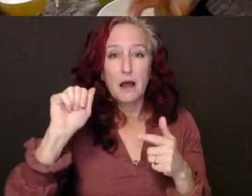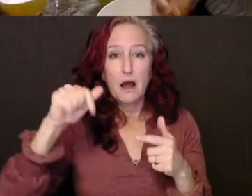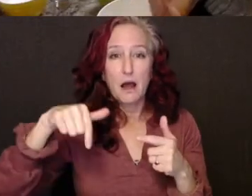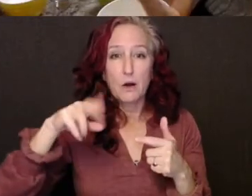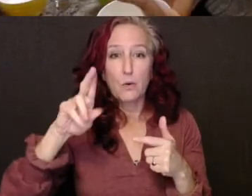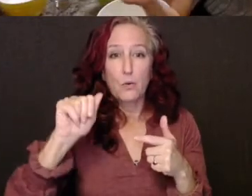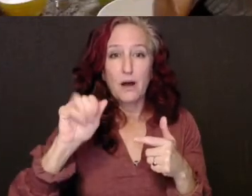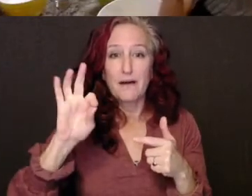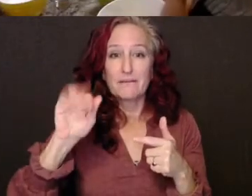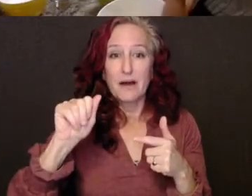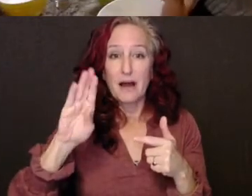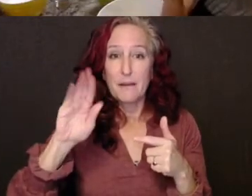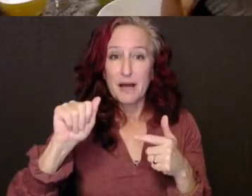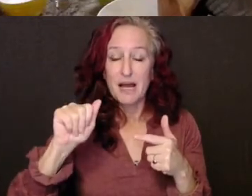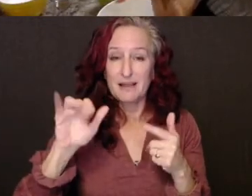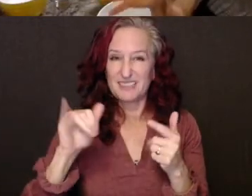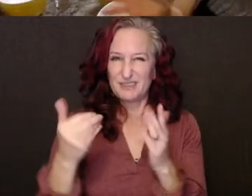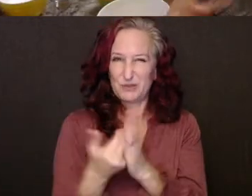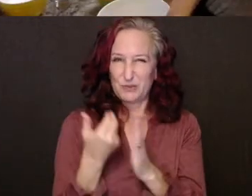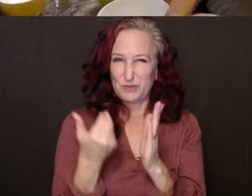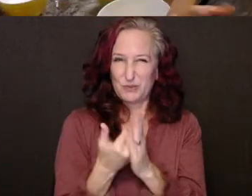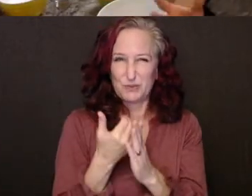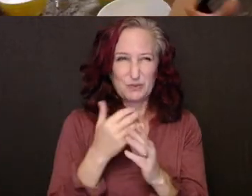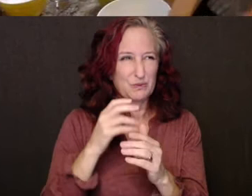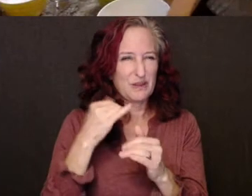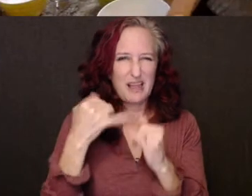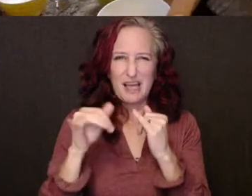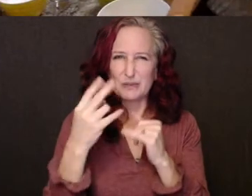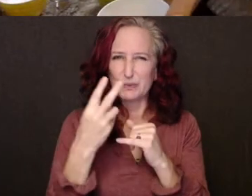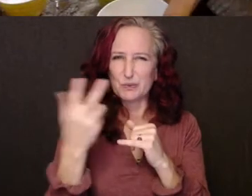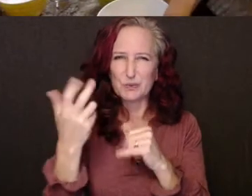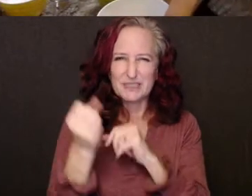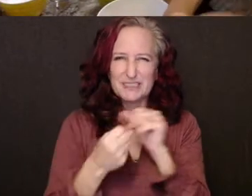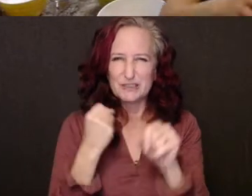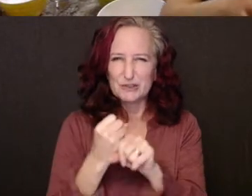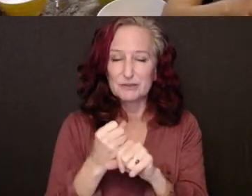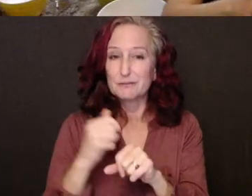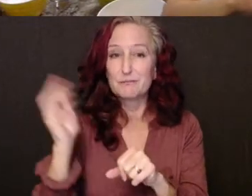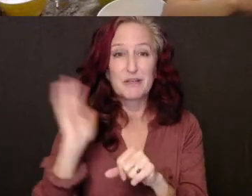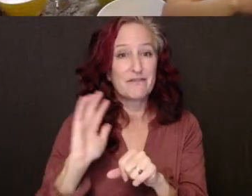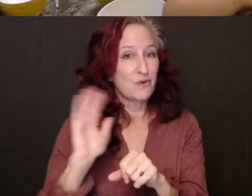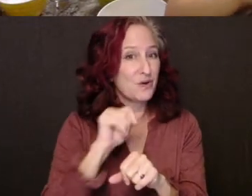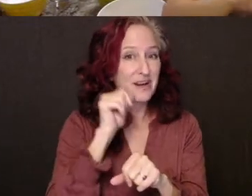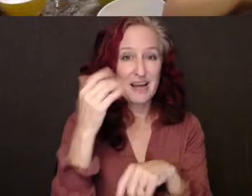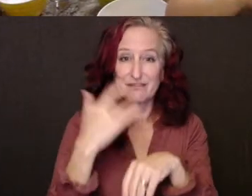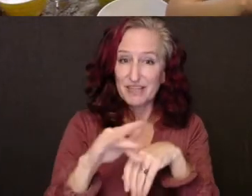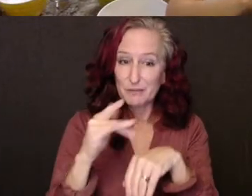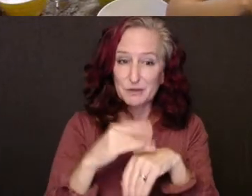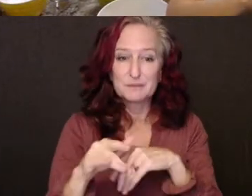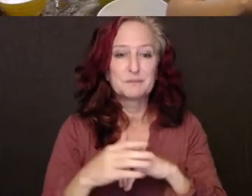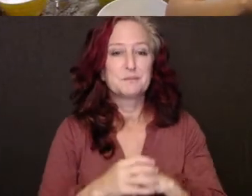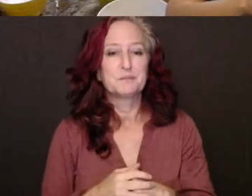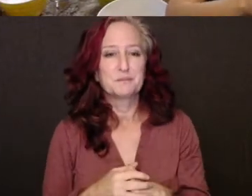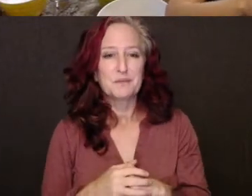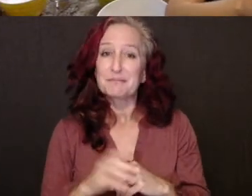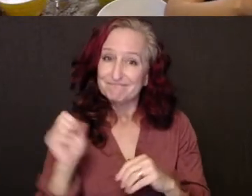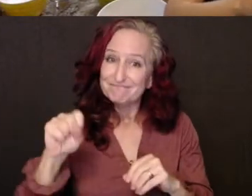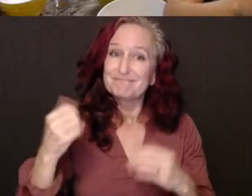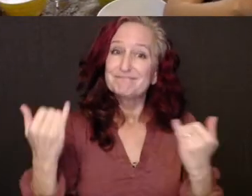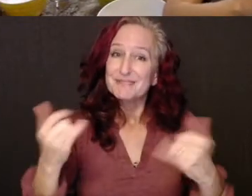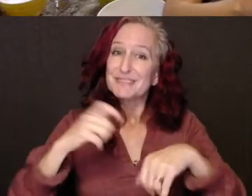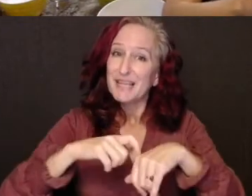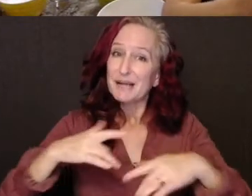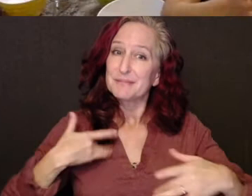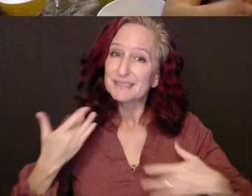cream in a can instead of doing the longer process, which is taking the normal canned